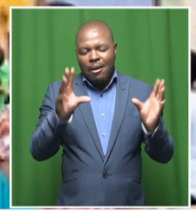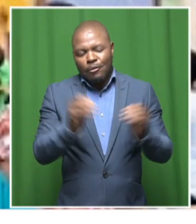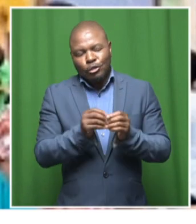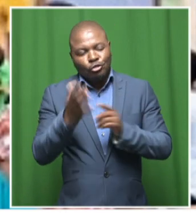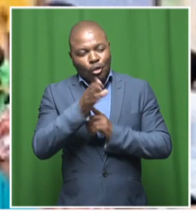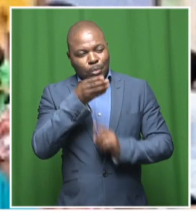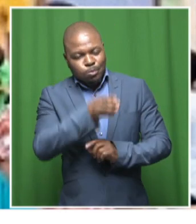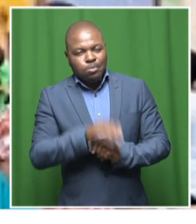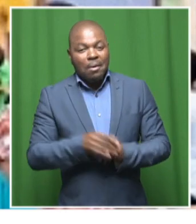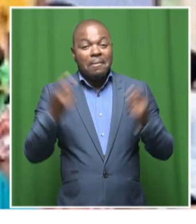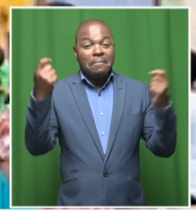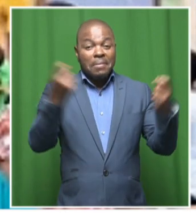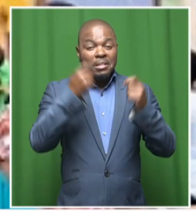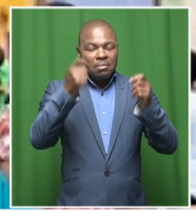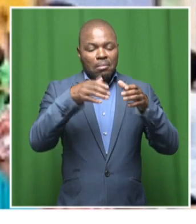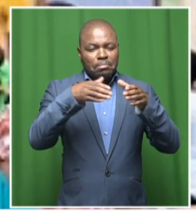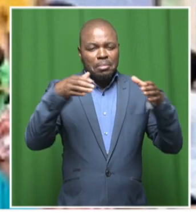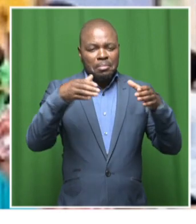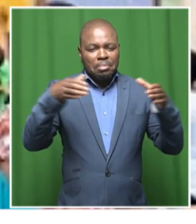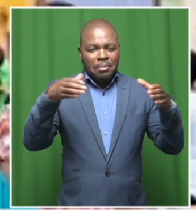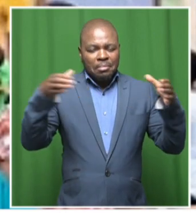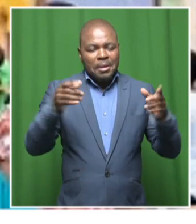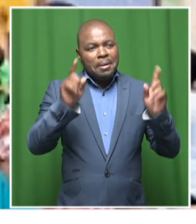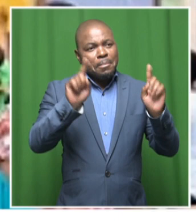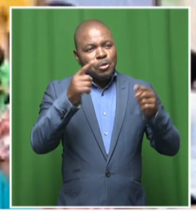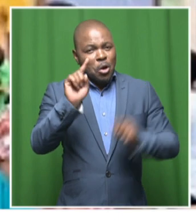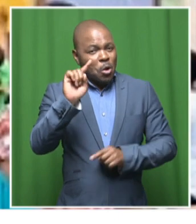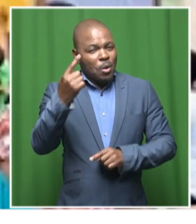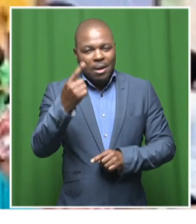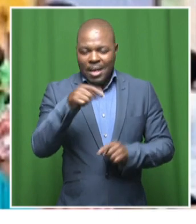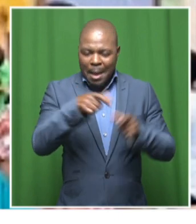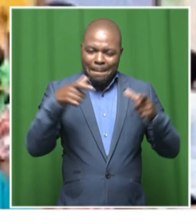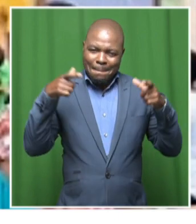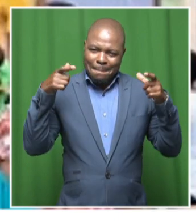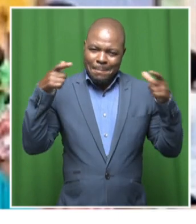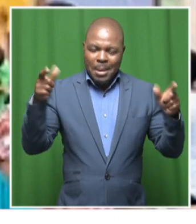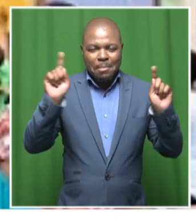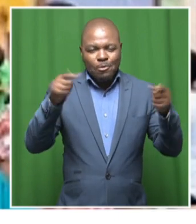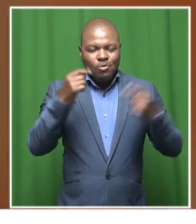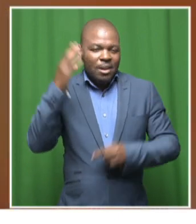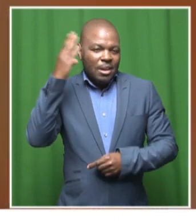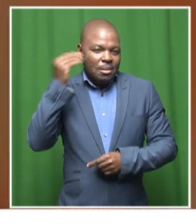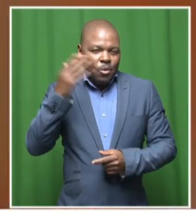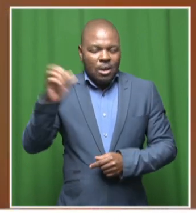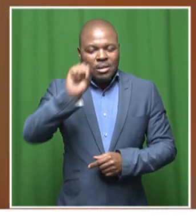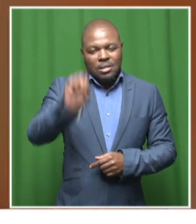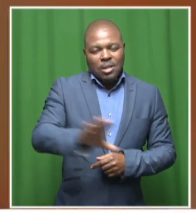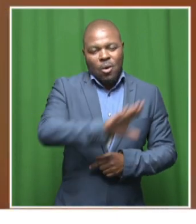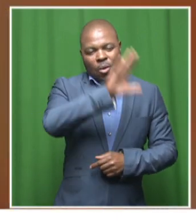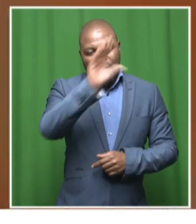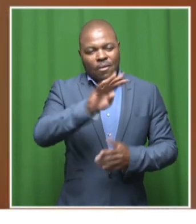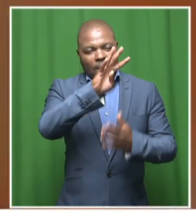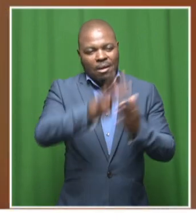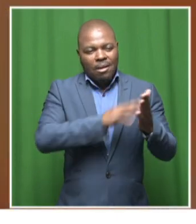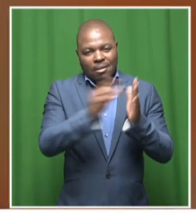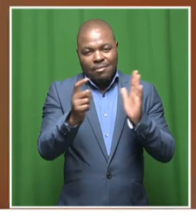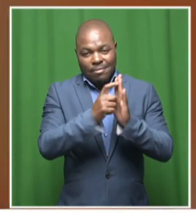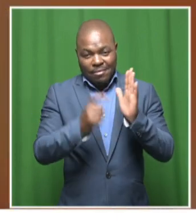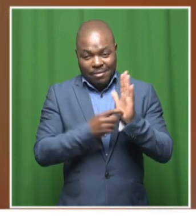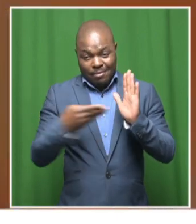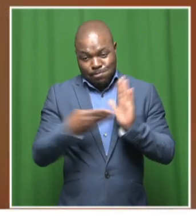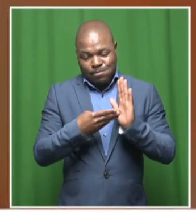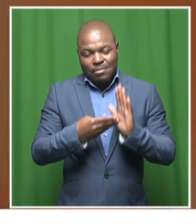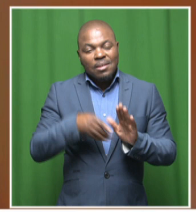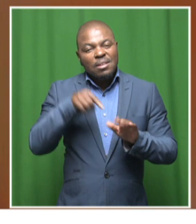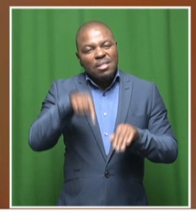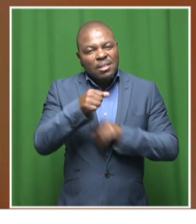The festival has grown beyond being just a musical festival to becoming the biggest musical experience on the South African music calendar. To tell us more about this